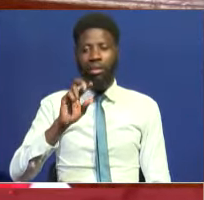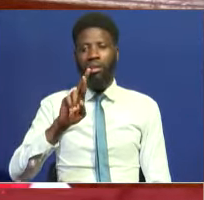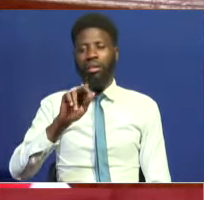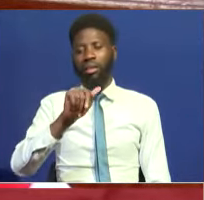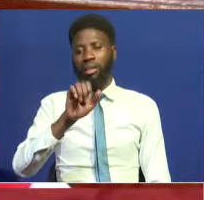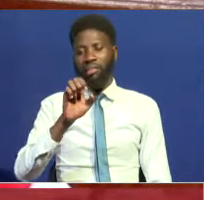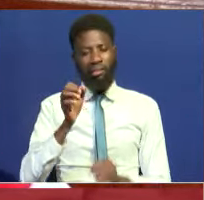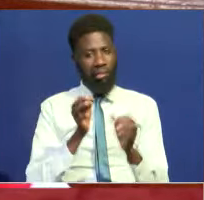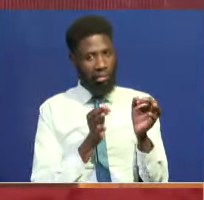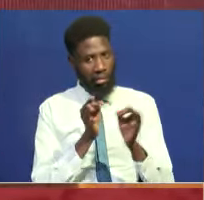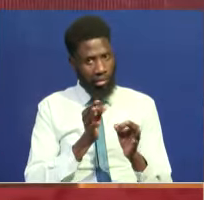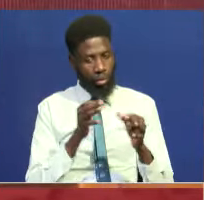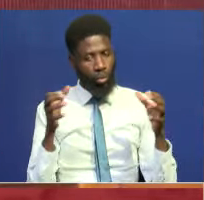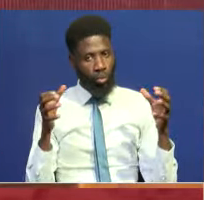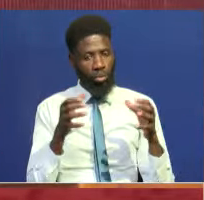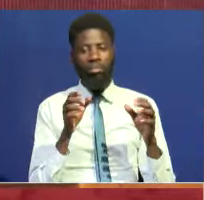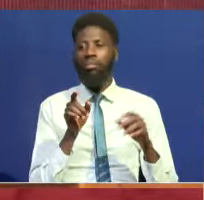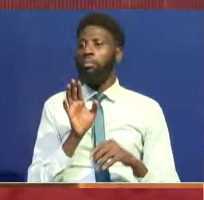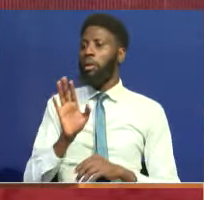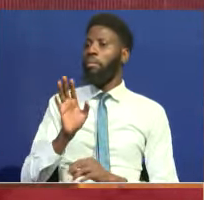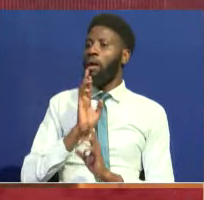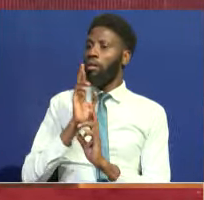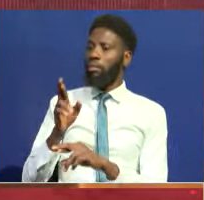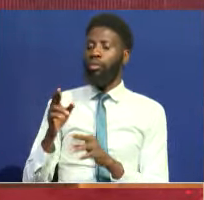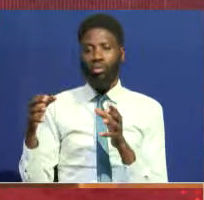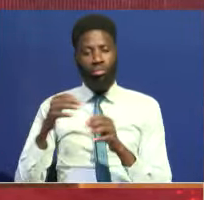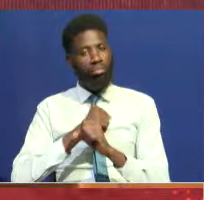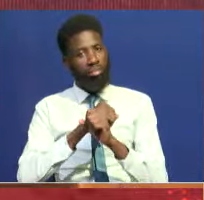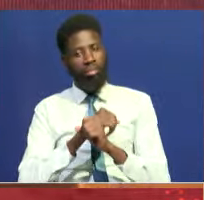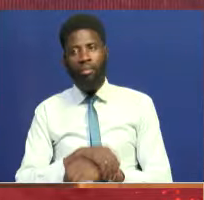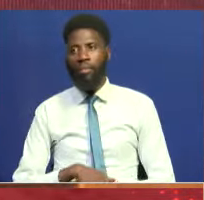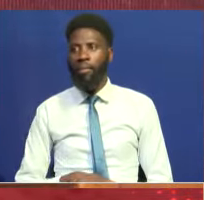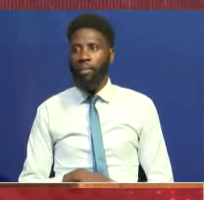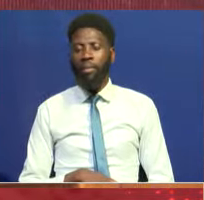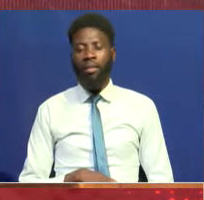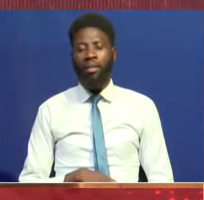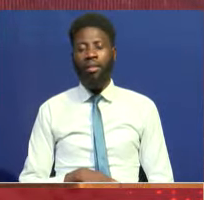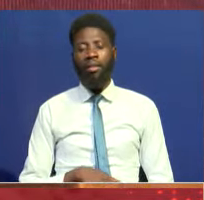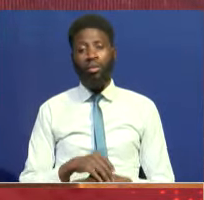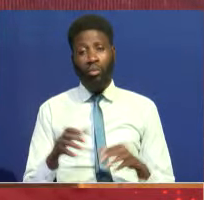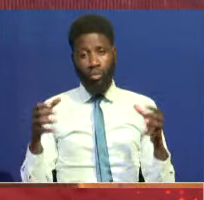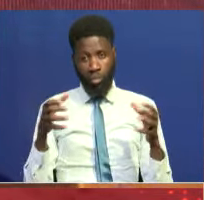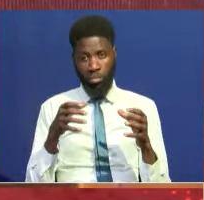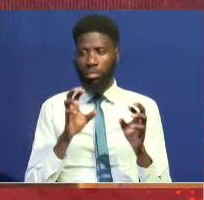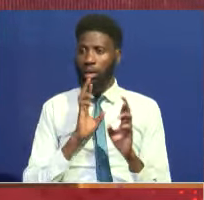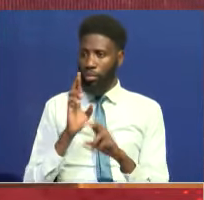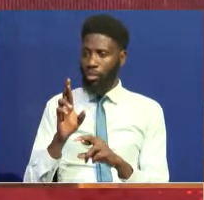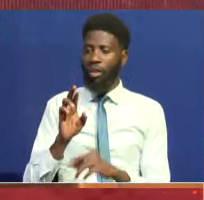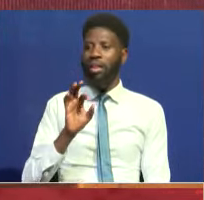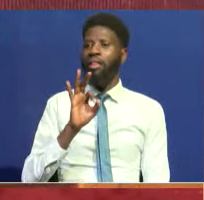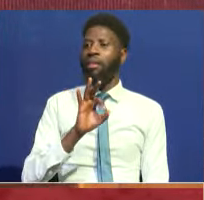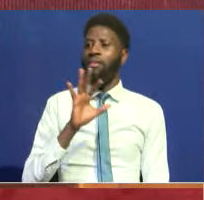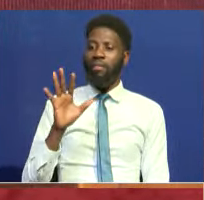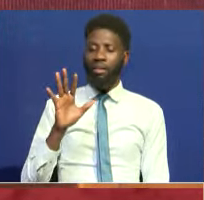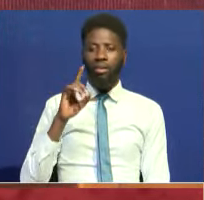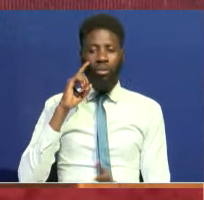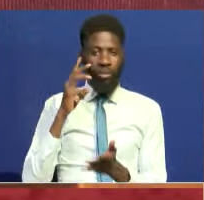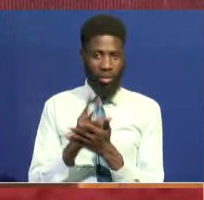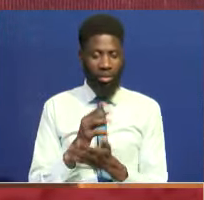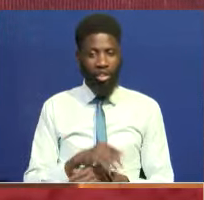na upande wa utetezi. The prosecution called a total of 35 witnesses, whereas each accused